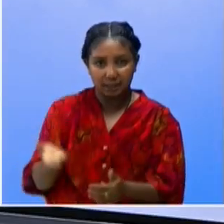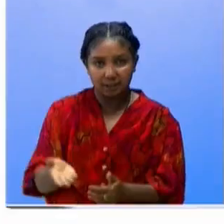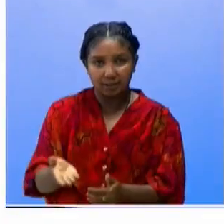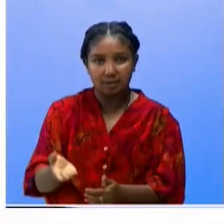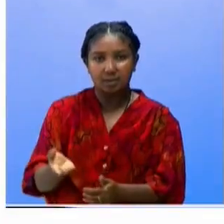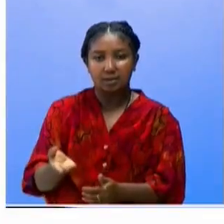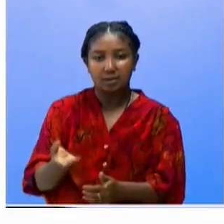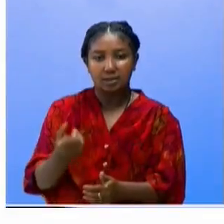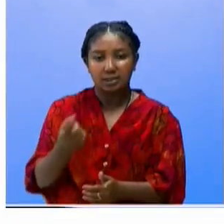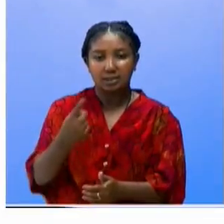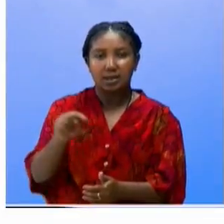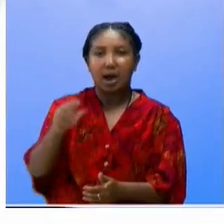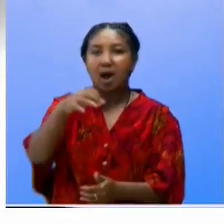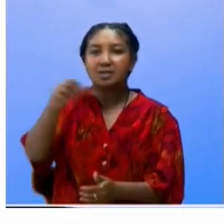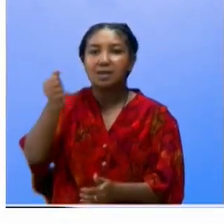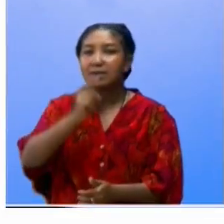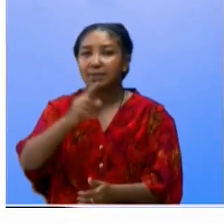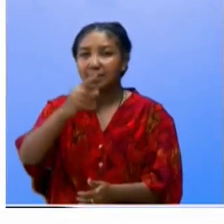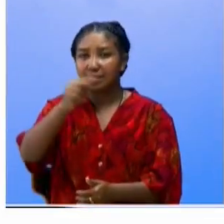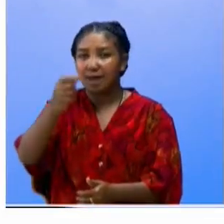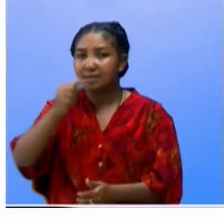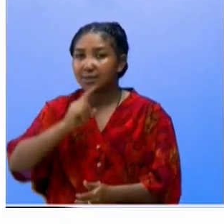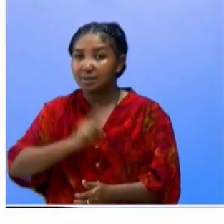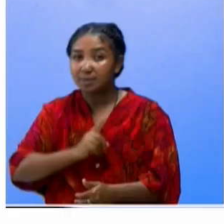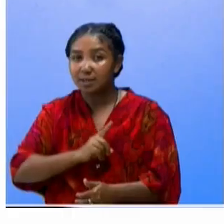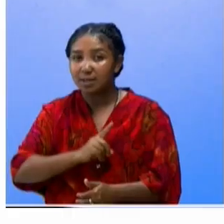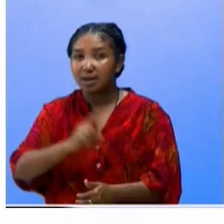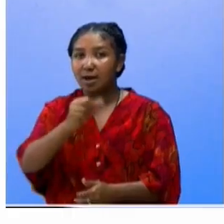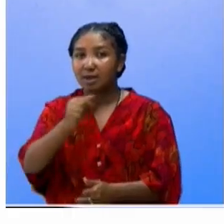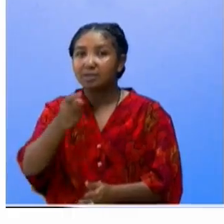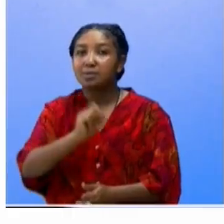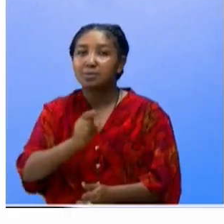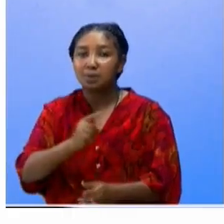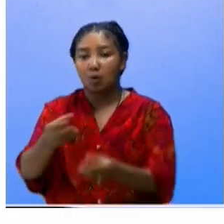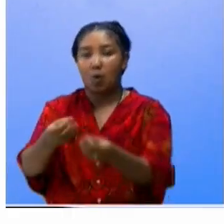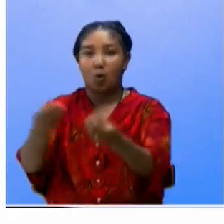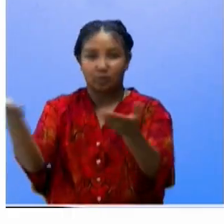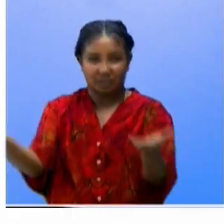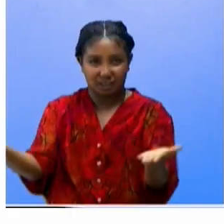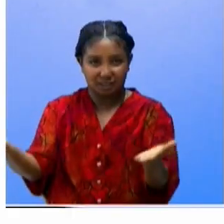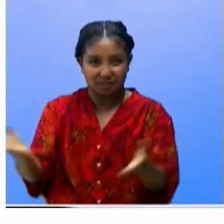What about the assignment here? The assignment is the object,